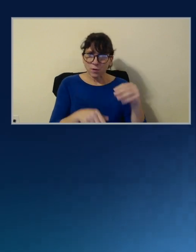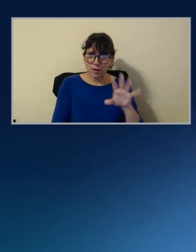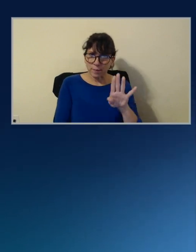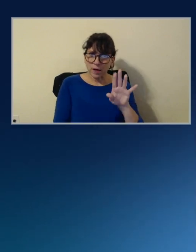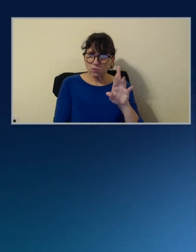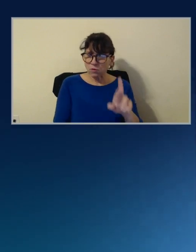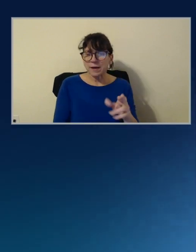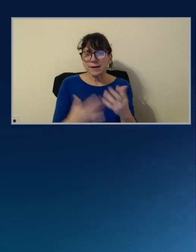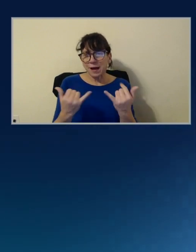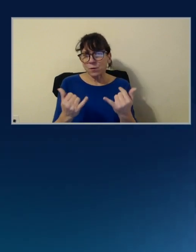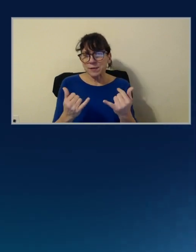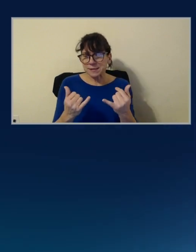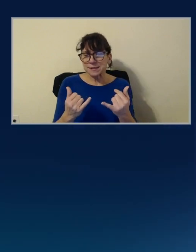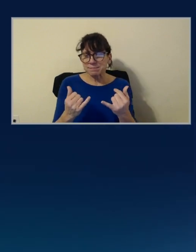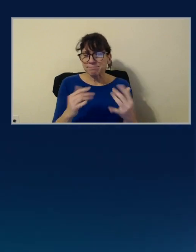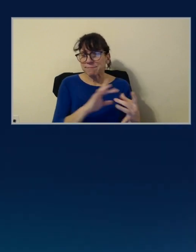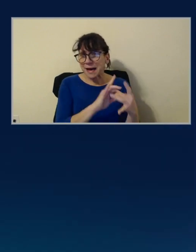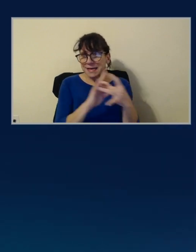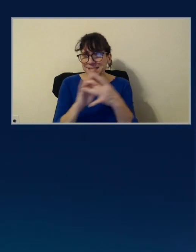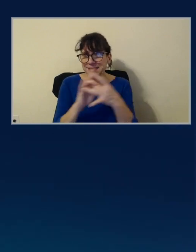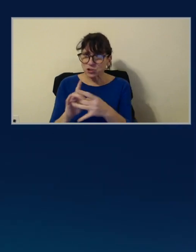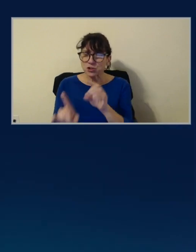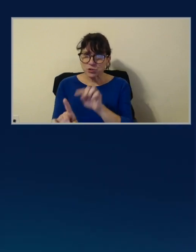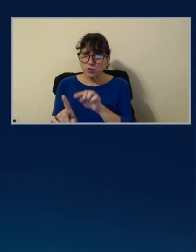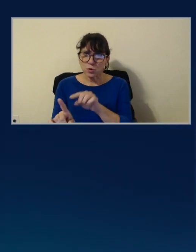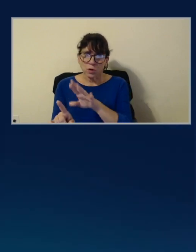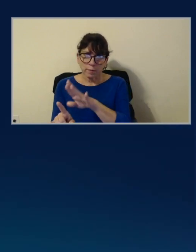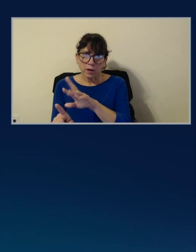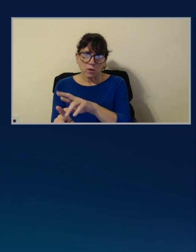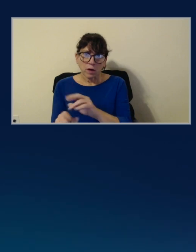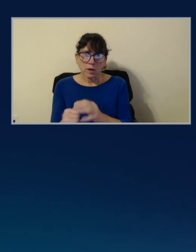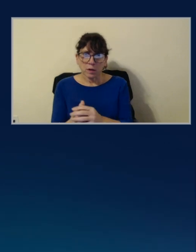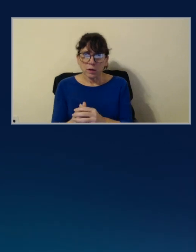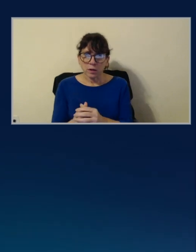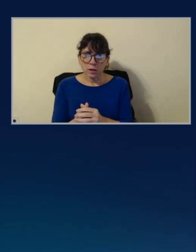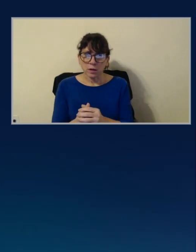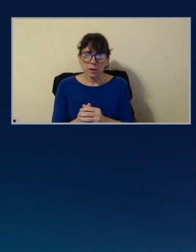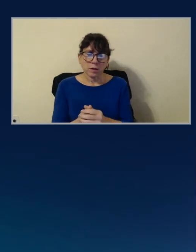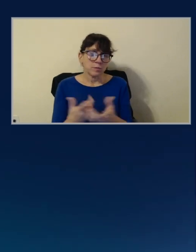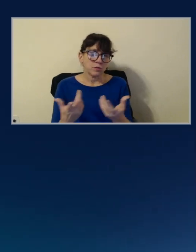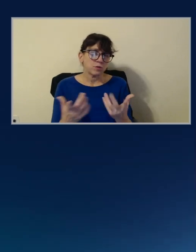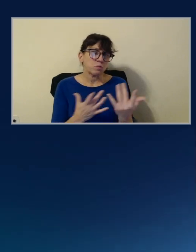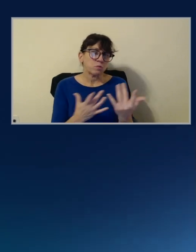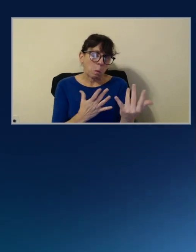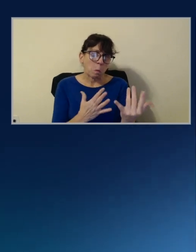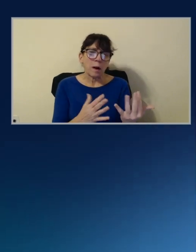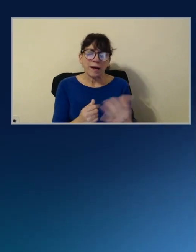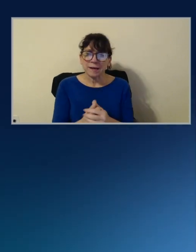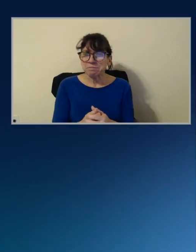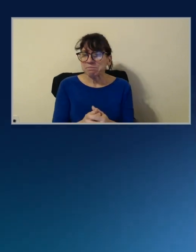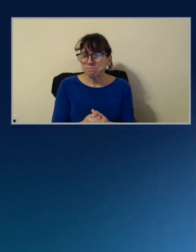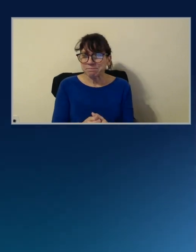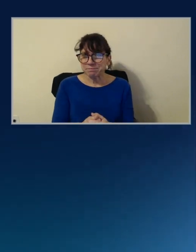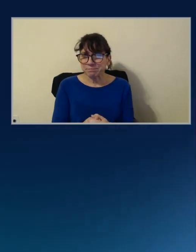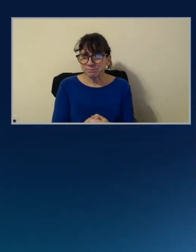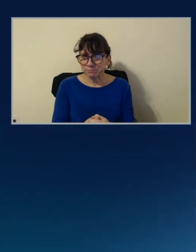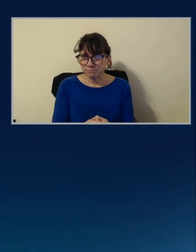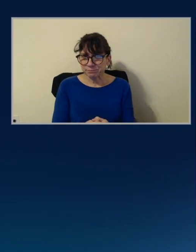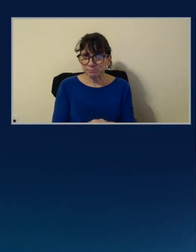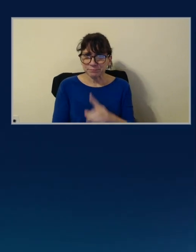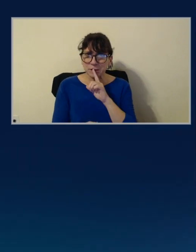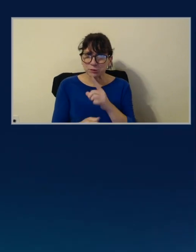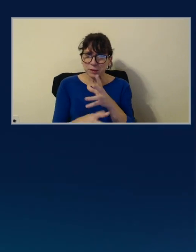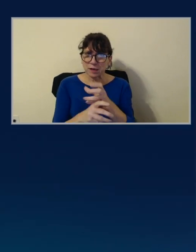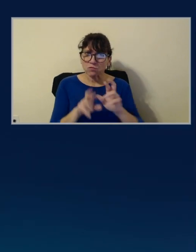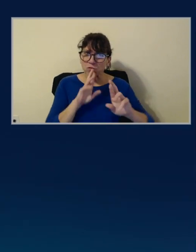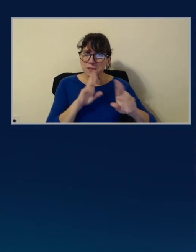and is also to attached. keep in mind it is limited preview at the moment. It's a limited but preview, okay. Stay tuned. Stay tuned, friends. Stay On tuned, that. friends. Yeah. Exactly, and we did actually get a response here